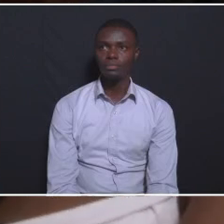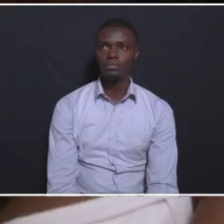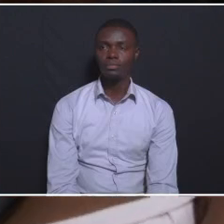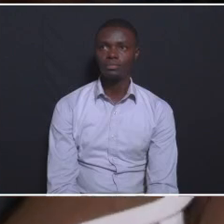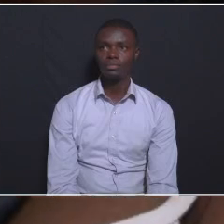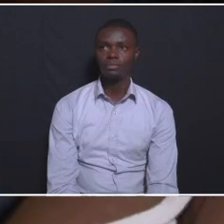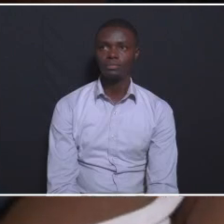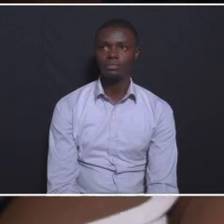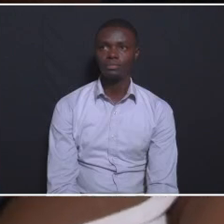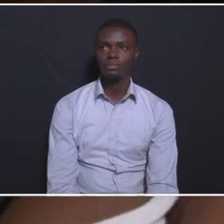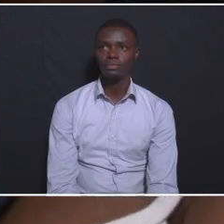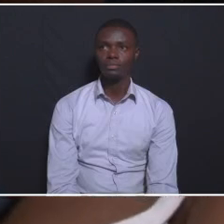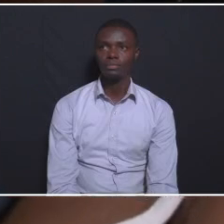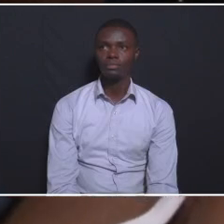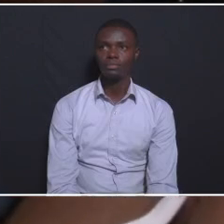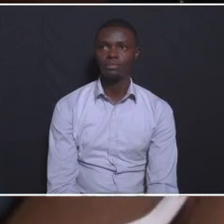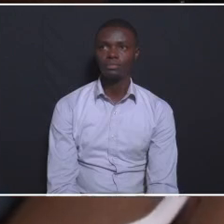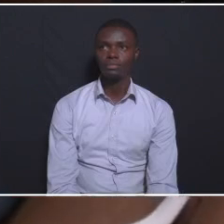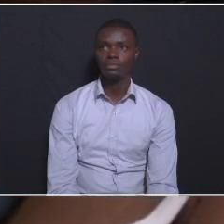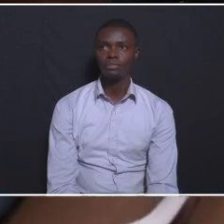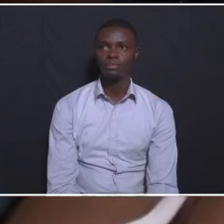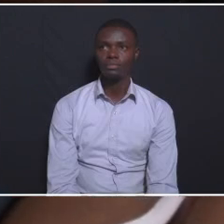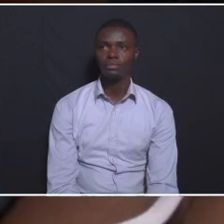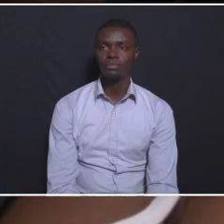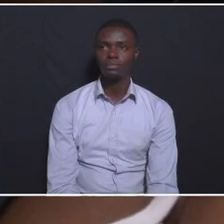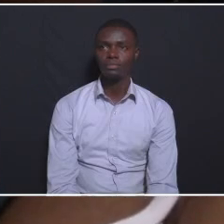Yeah, I think it's here.